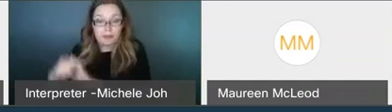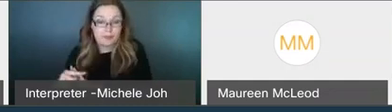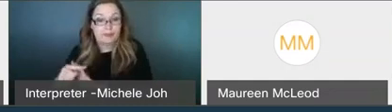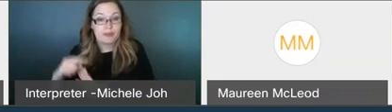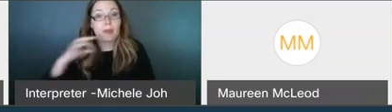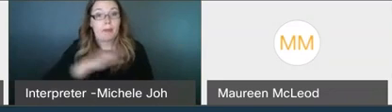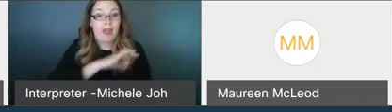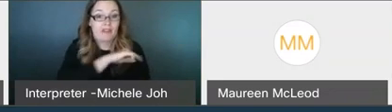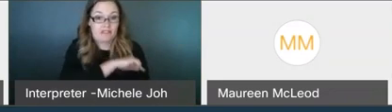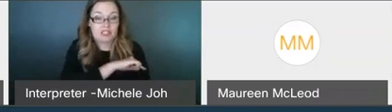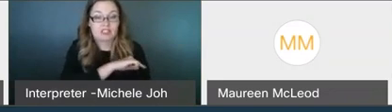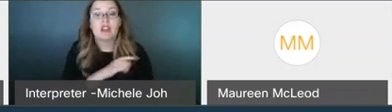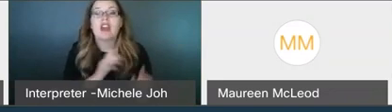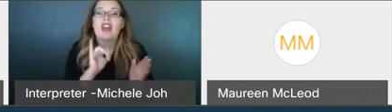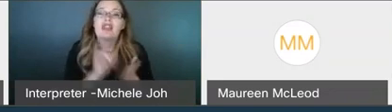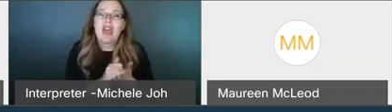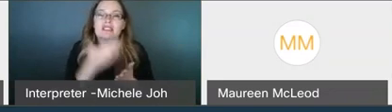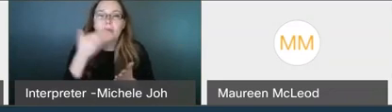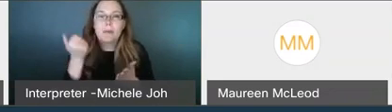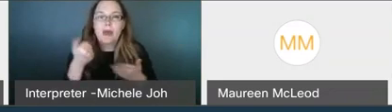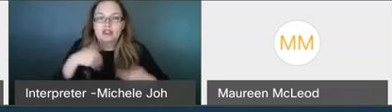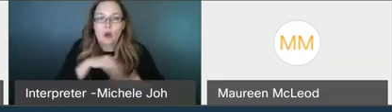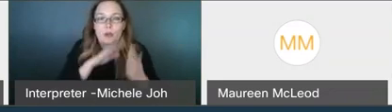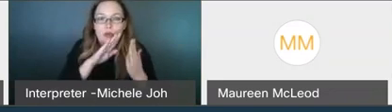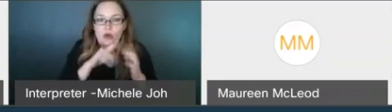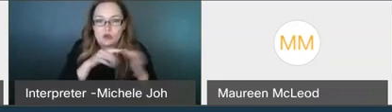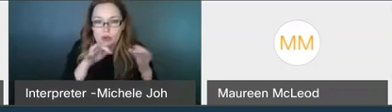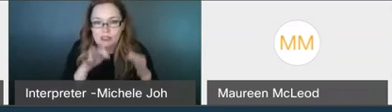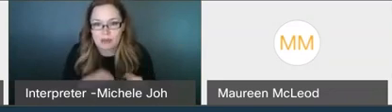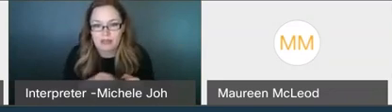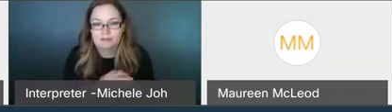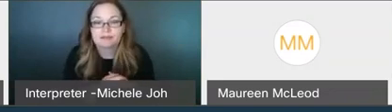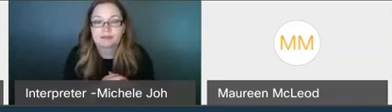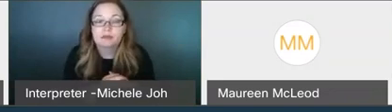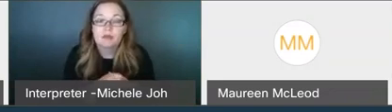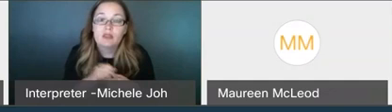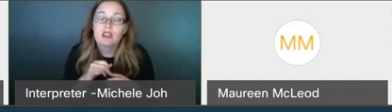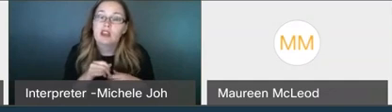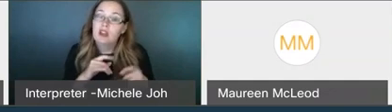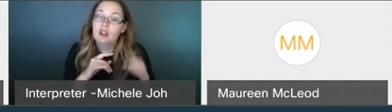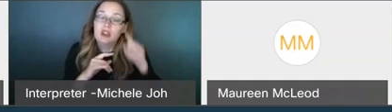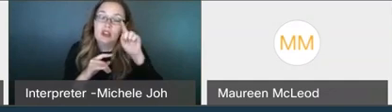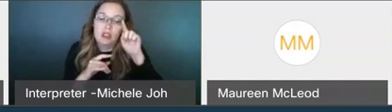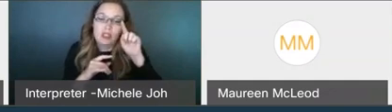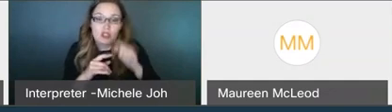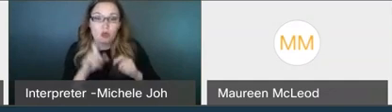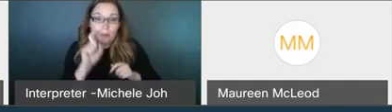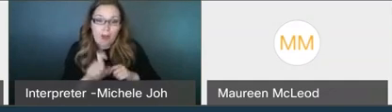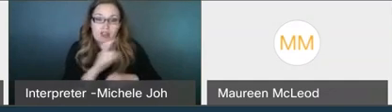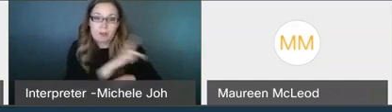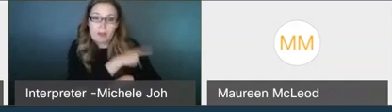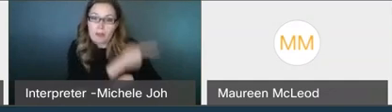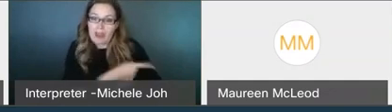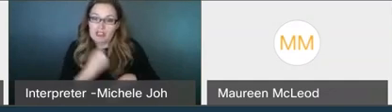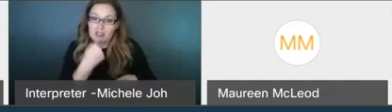for the education we do about these medications. If we're going to be realistic with our patients and their families and